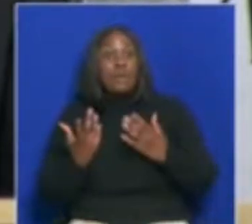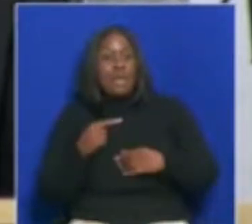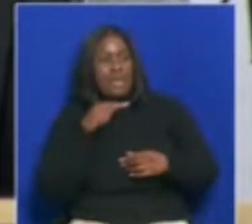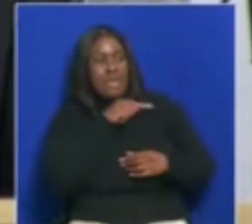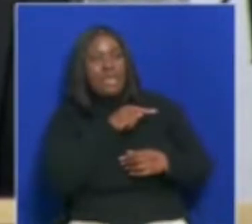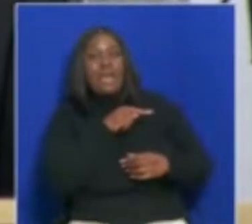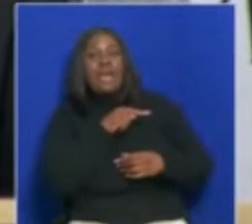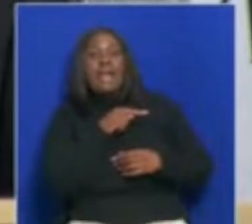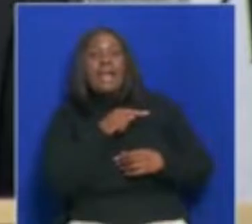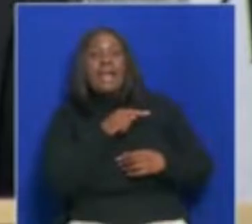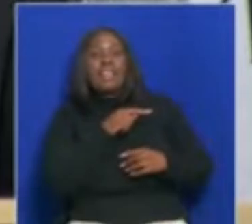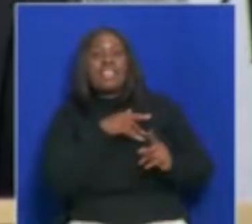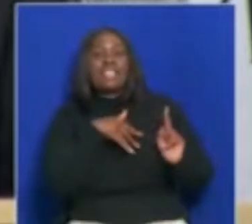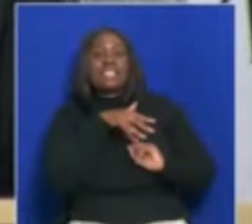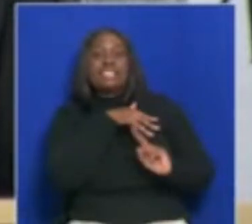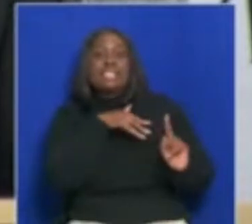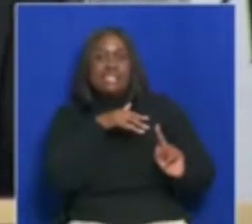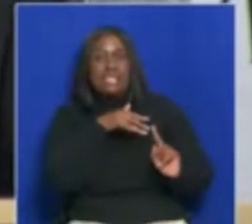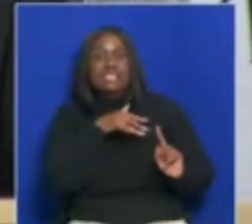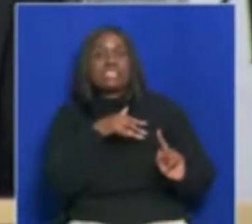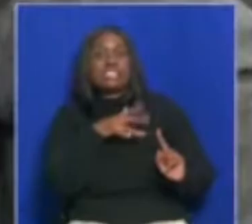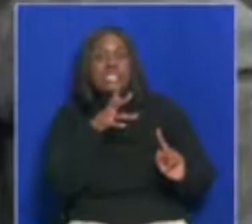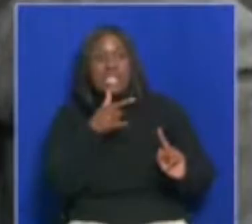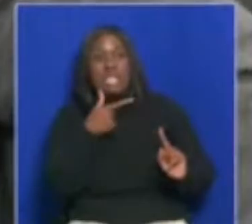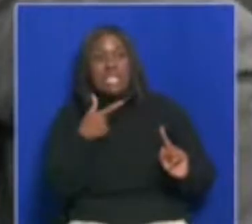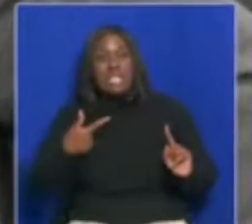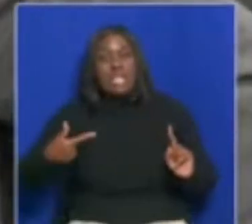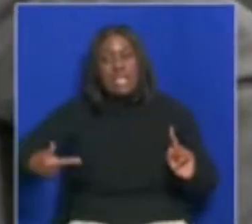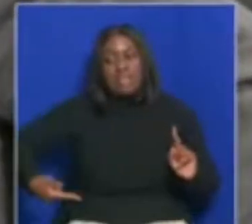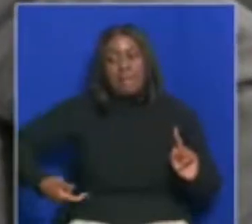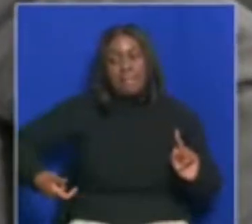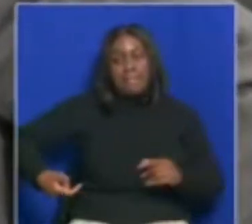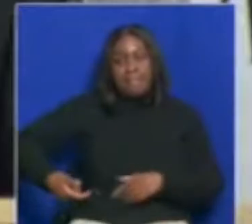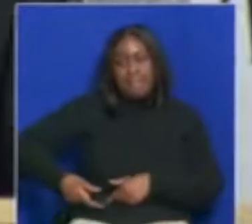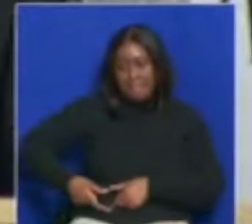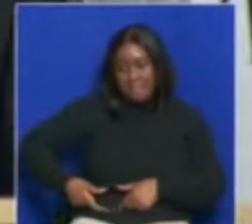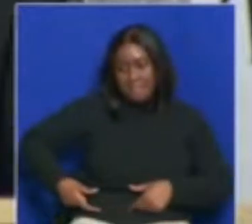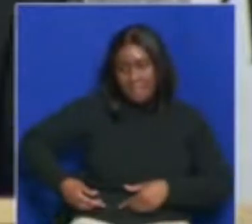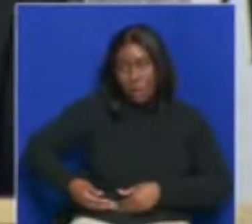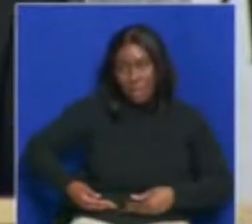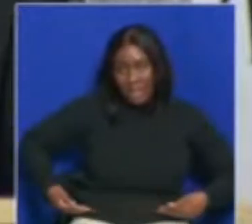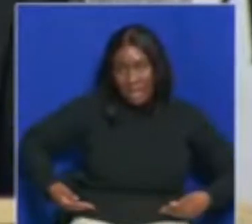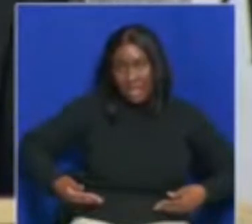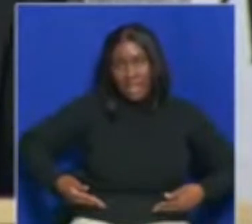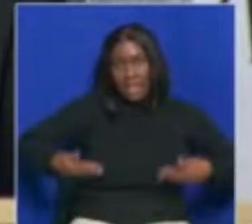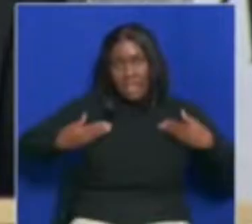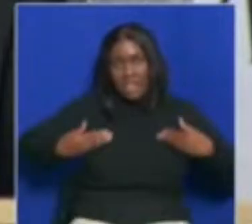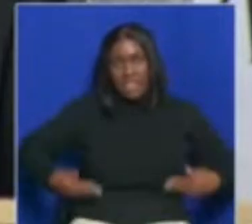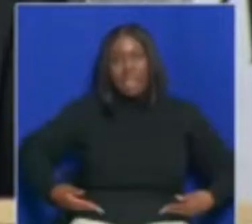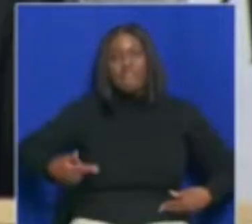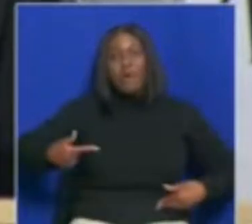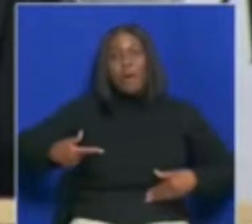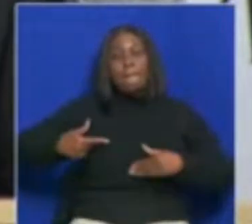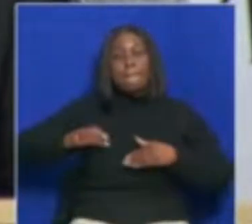that bulletproof vest. And did he suffer any injuries on the day? No, no injuries.